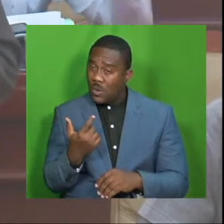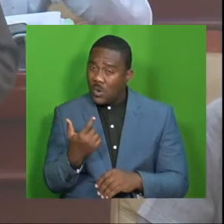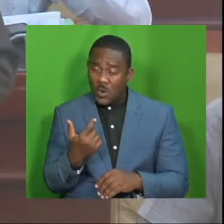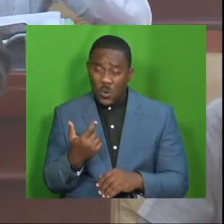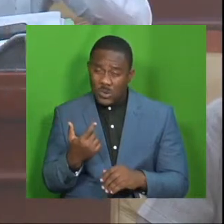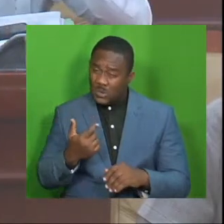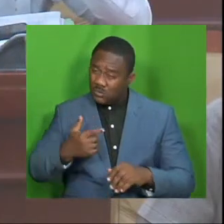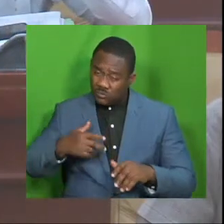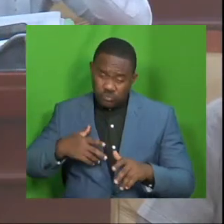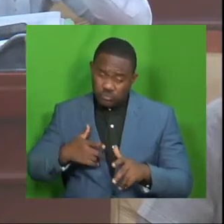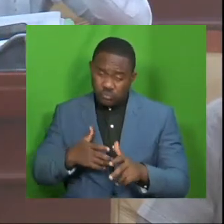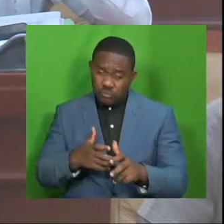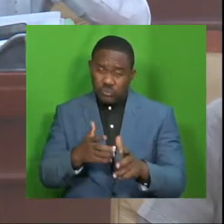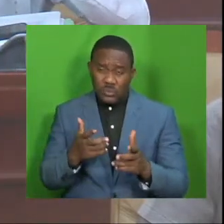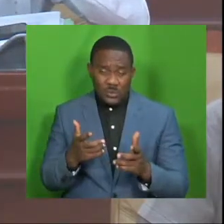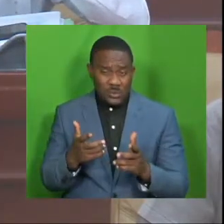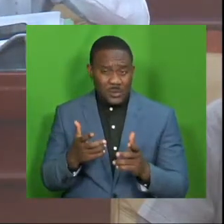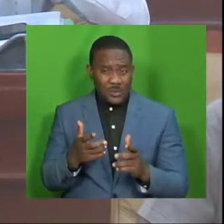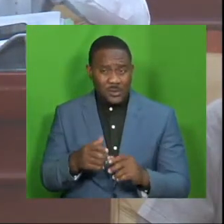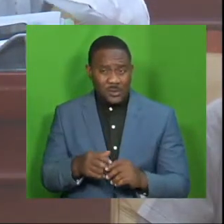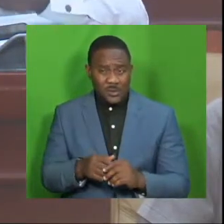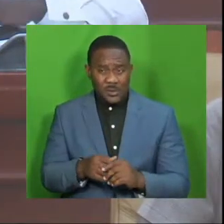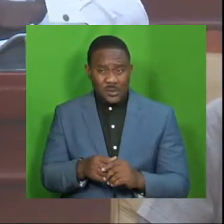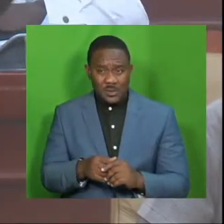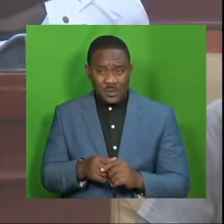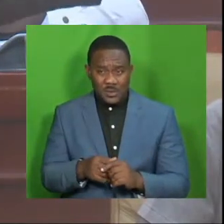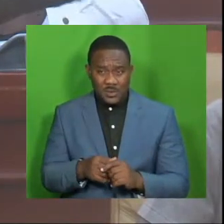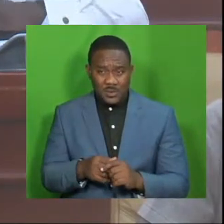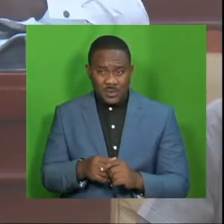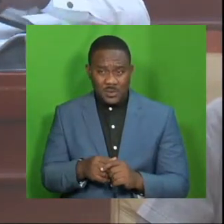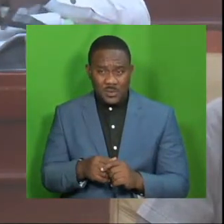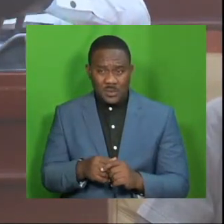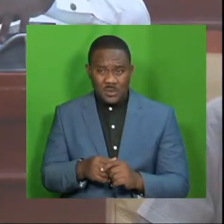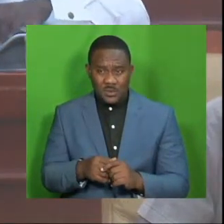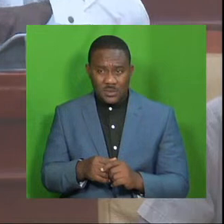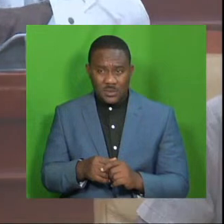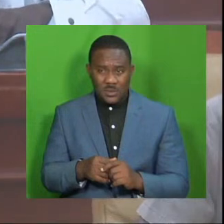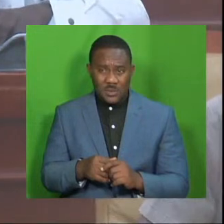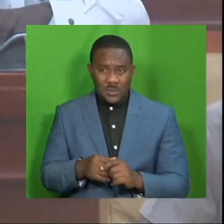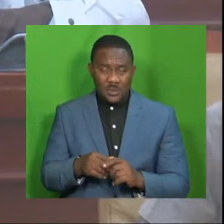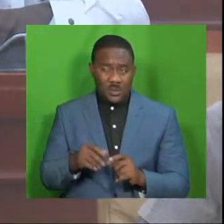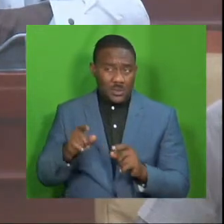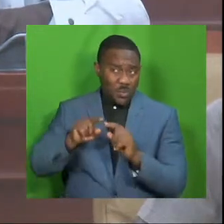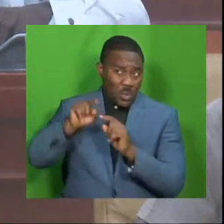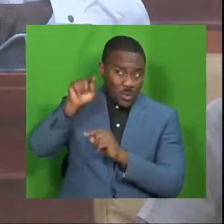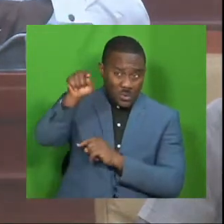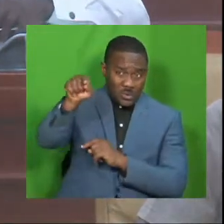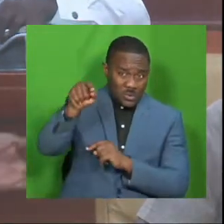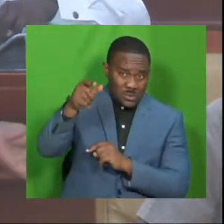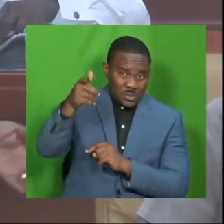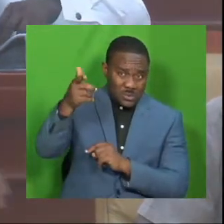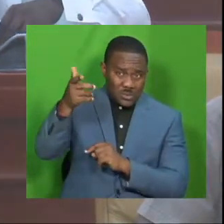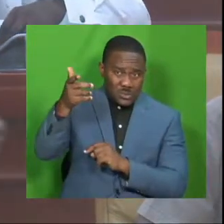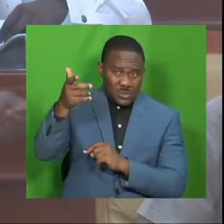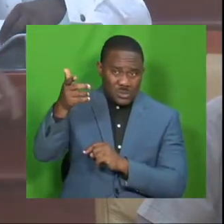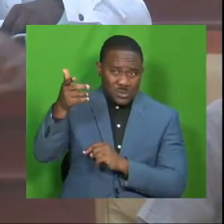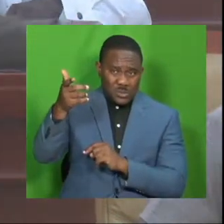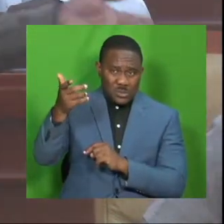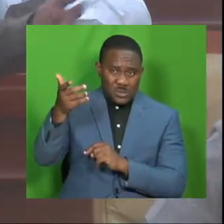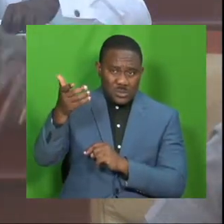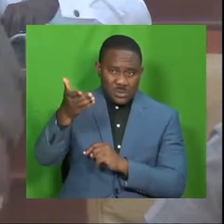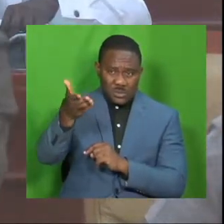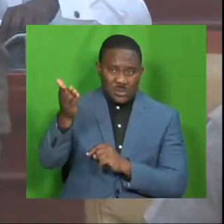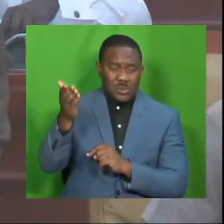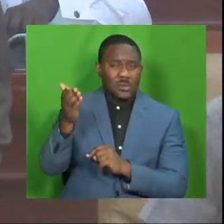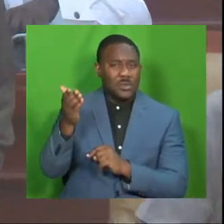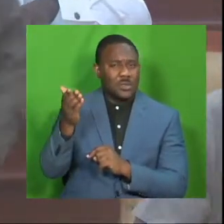folks. But we do not go after the international illegal Chinese, the Chinese. I don't want to mention them. It's